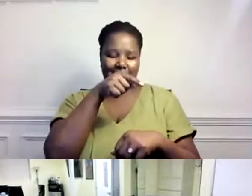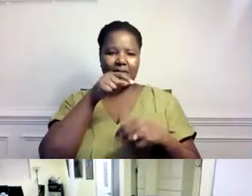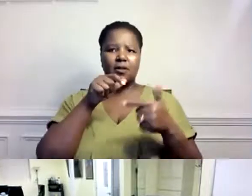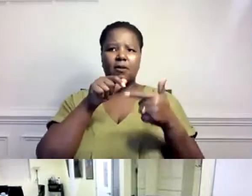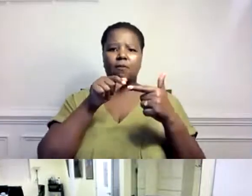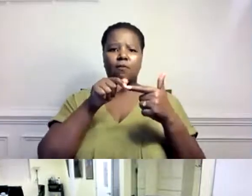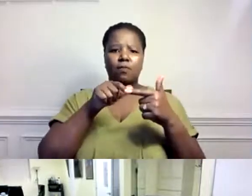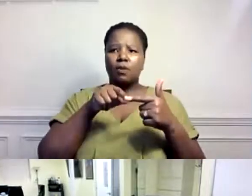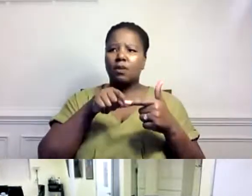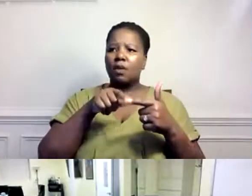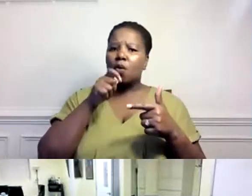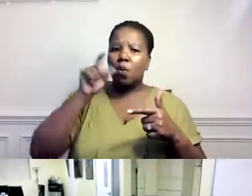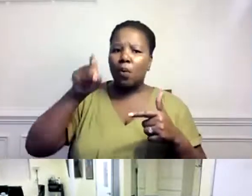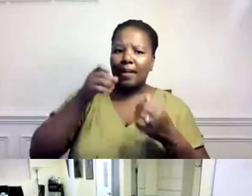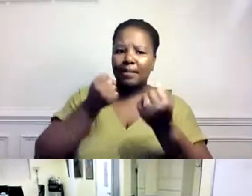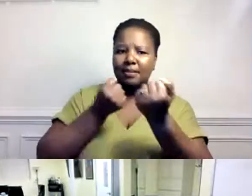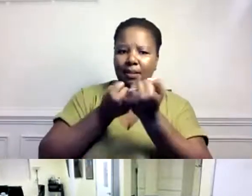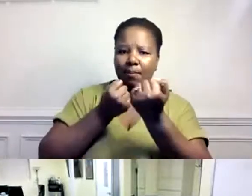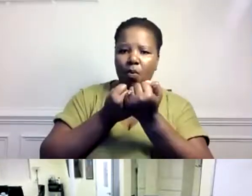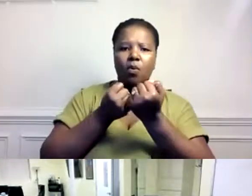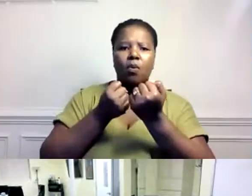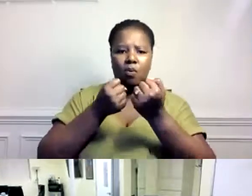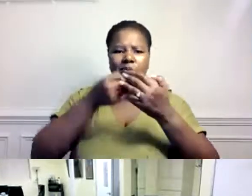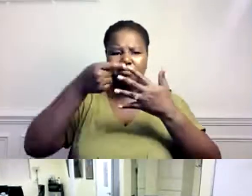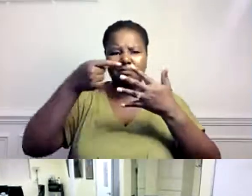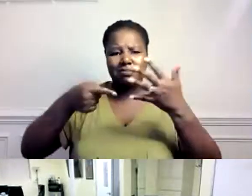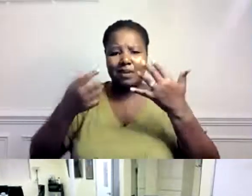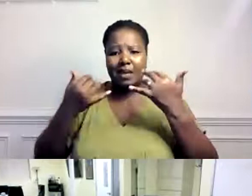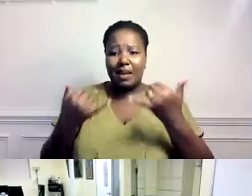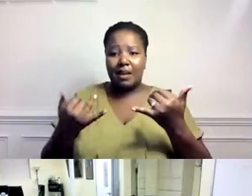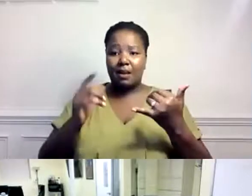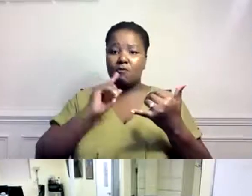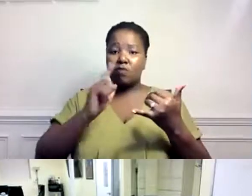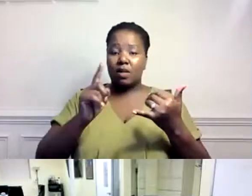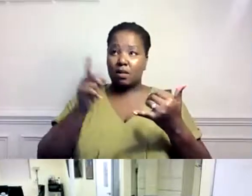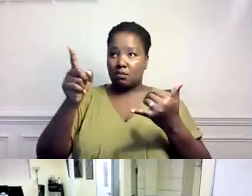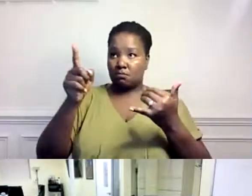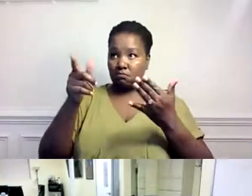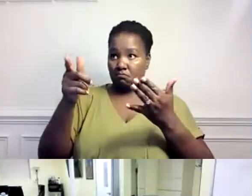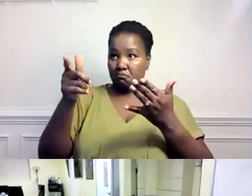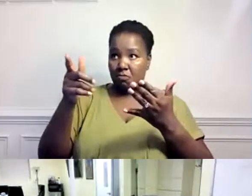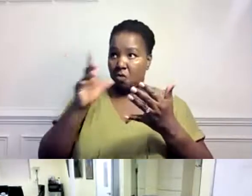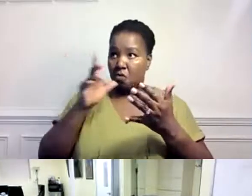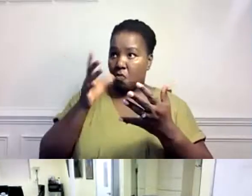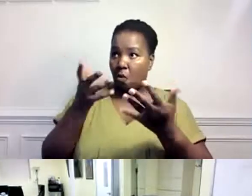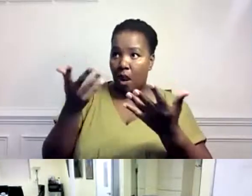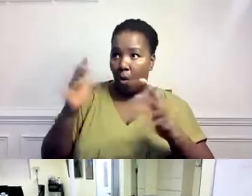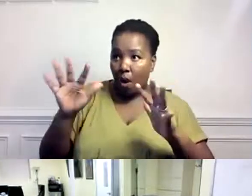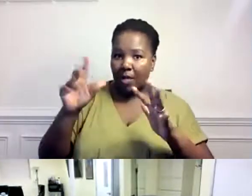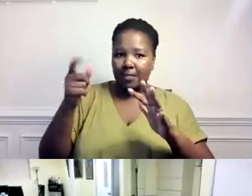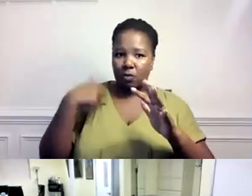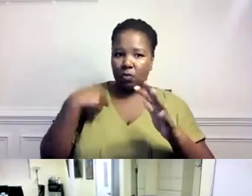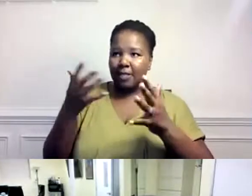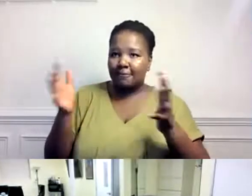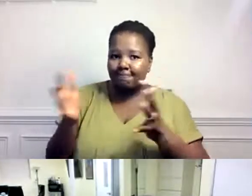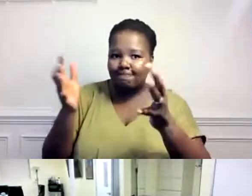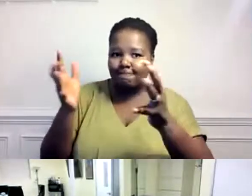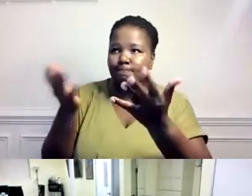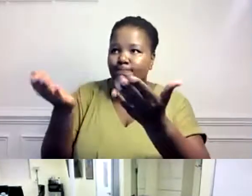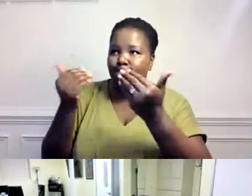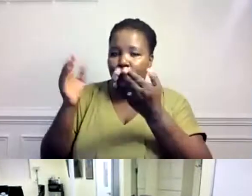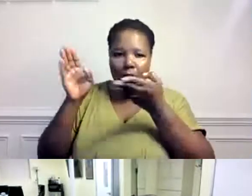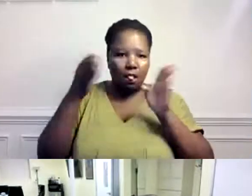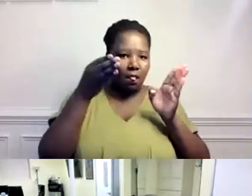needed support and all of that, and didn't try to sway people either way to get it, but just, what are your concerns? What supports do you need? And